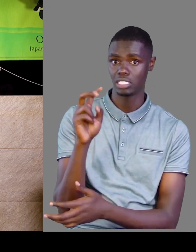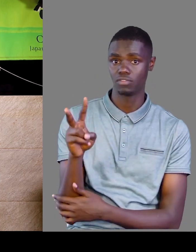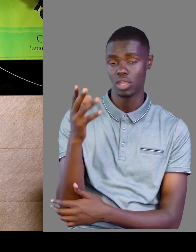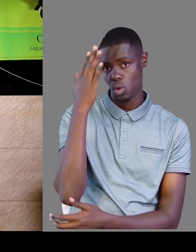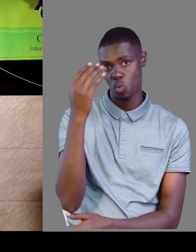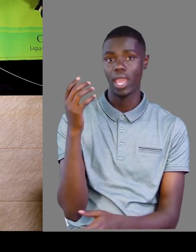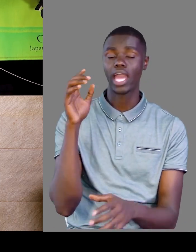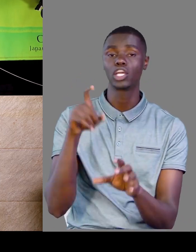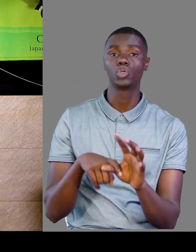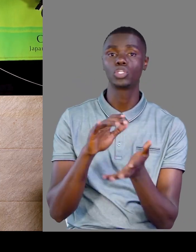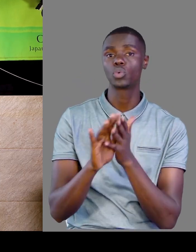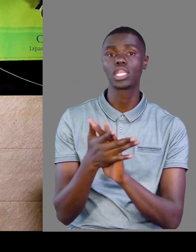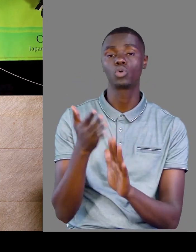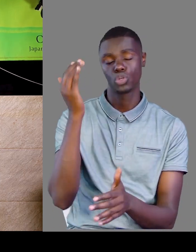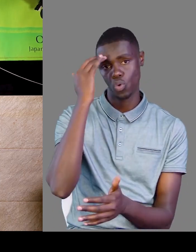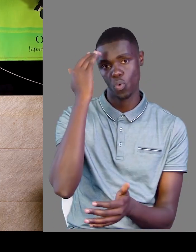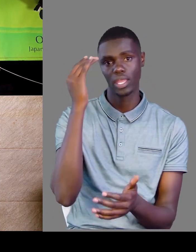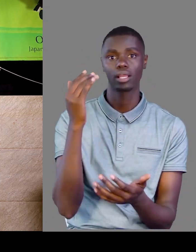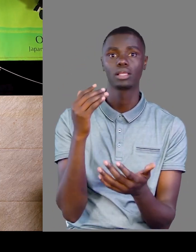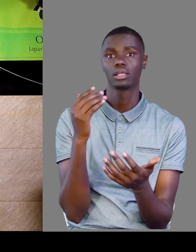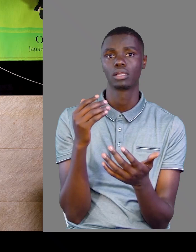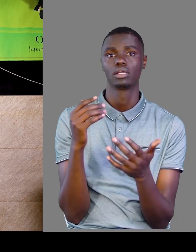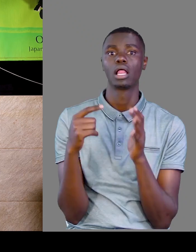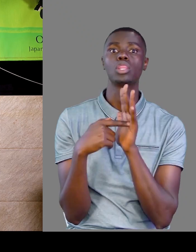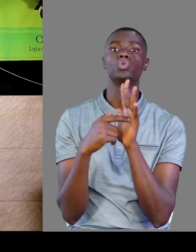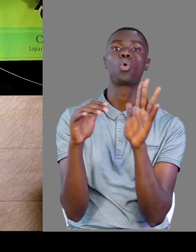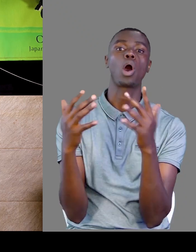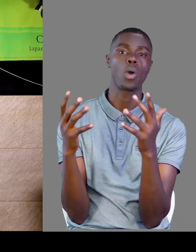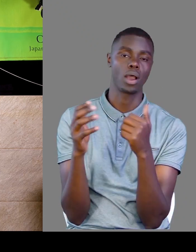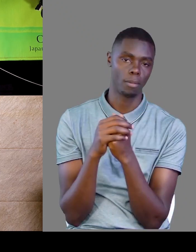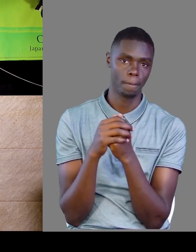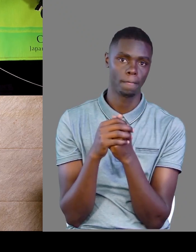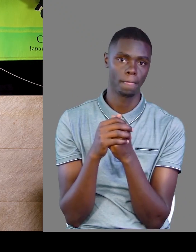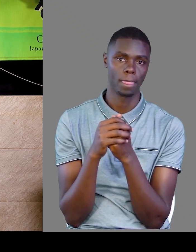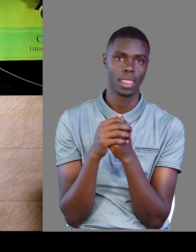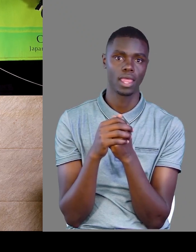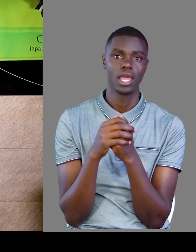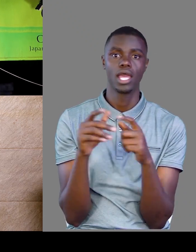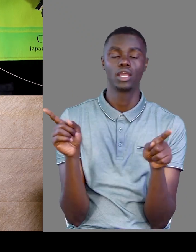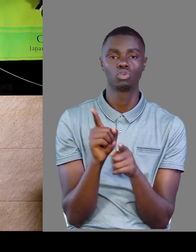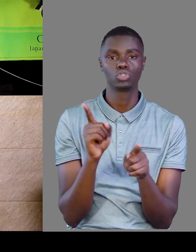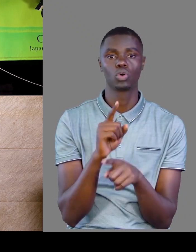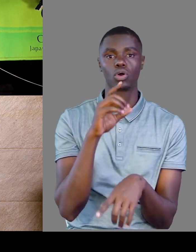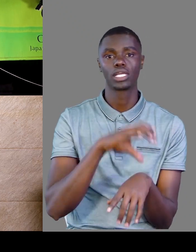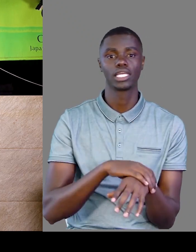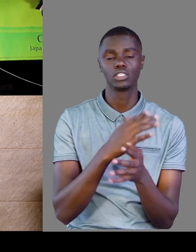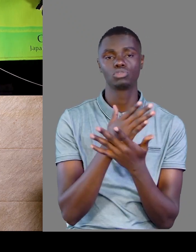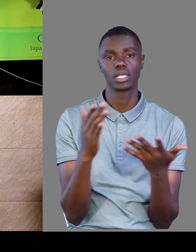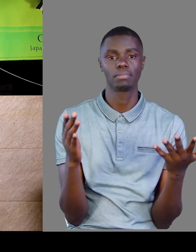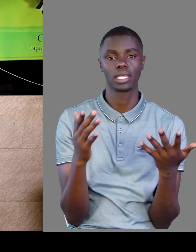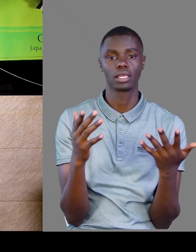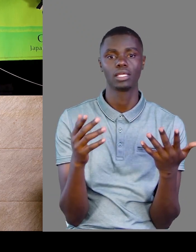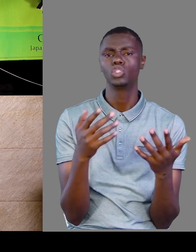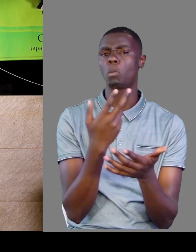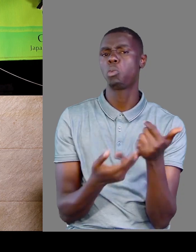I got into it without knowing what I was getting myself into. And then there's also the part where you should get yourself into something you know. So